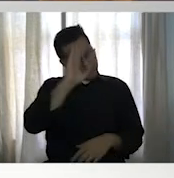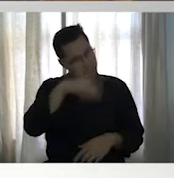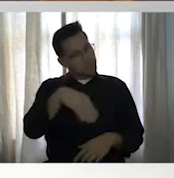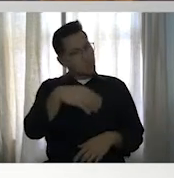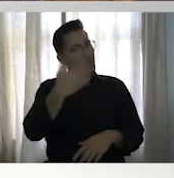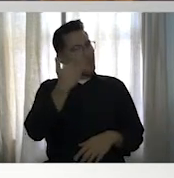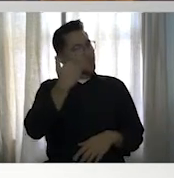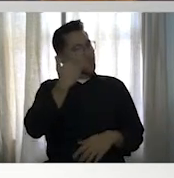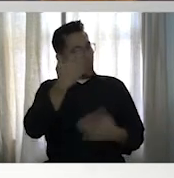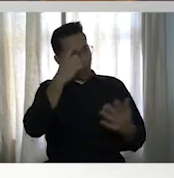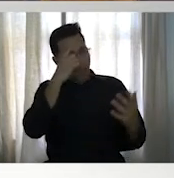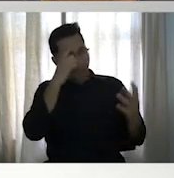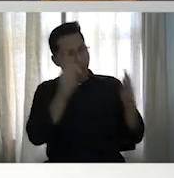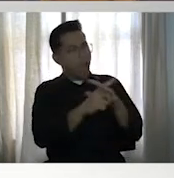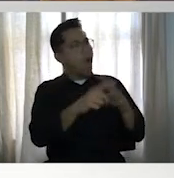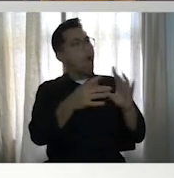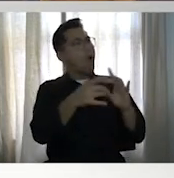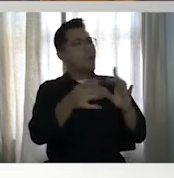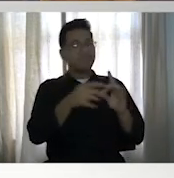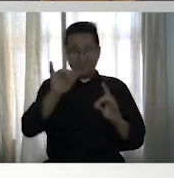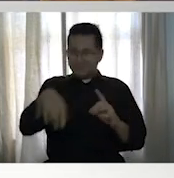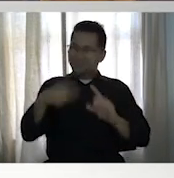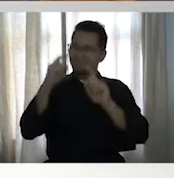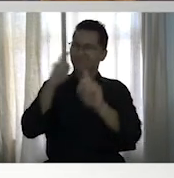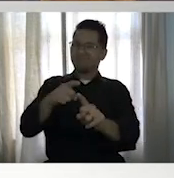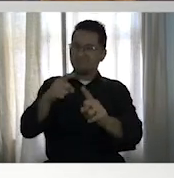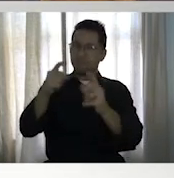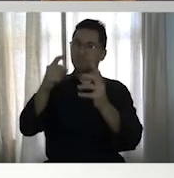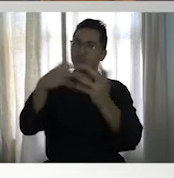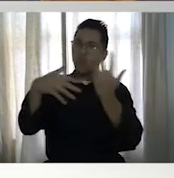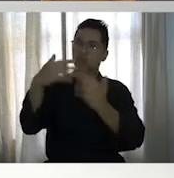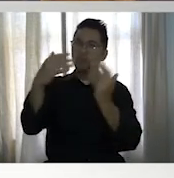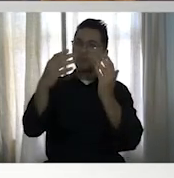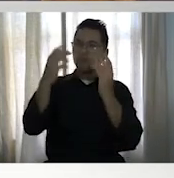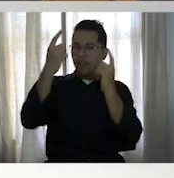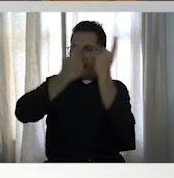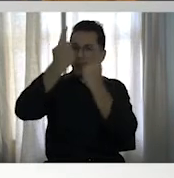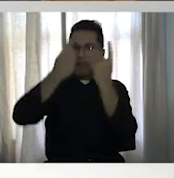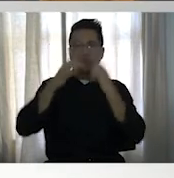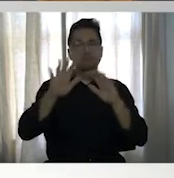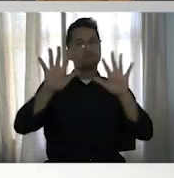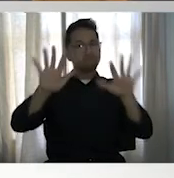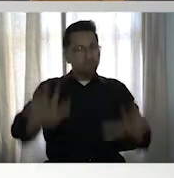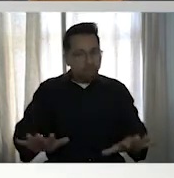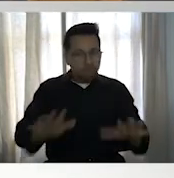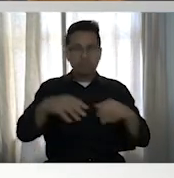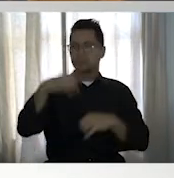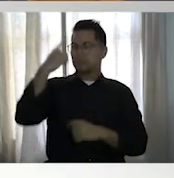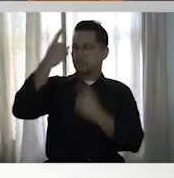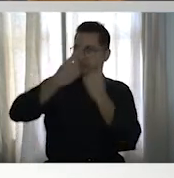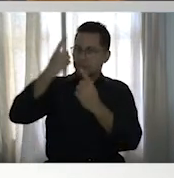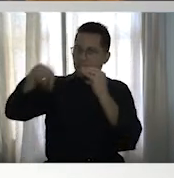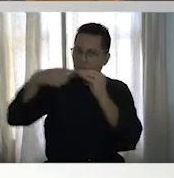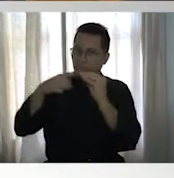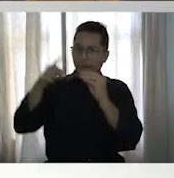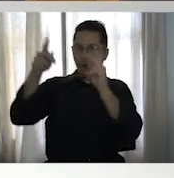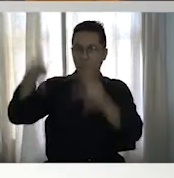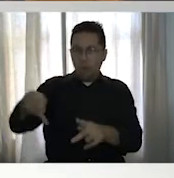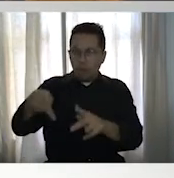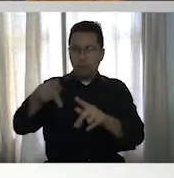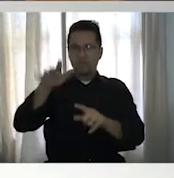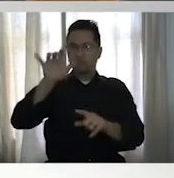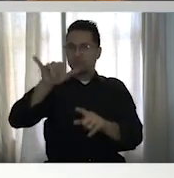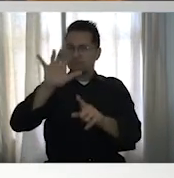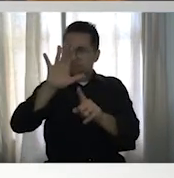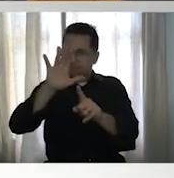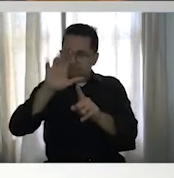say. And that's what social thinking is about, to relax, consider the situation, consider the person, and then you'll know what to